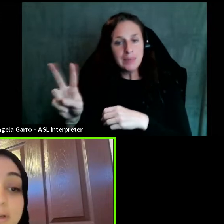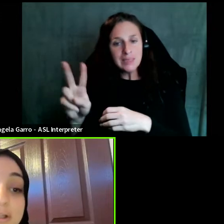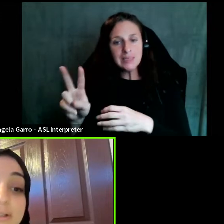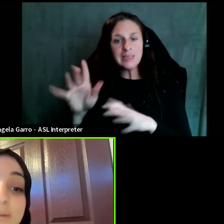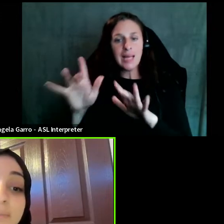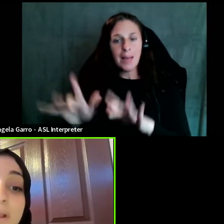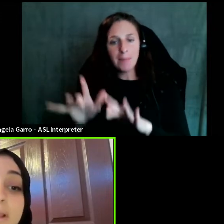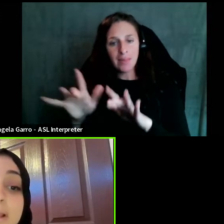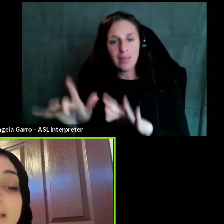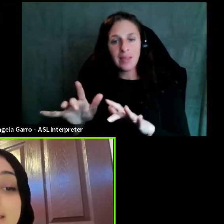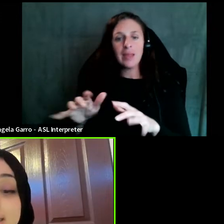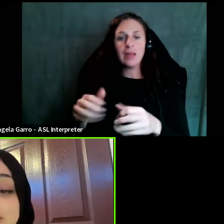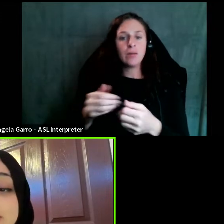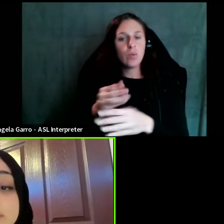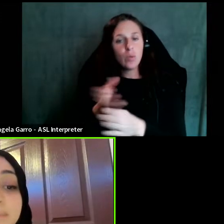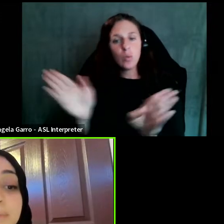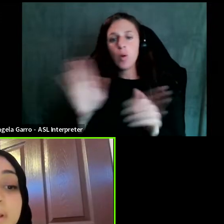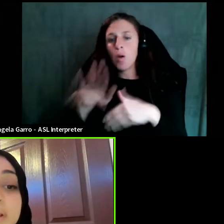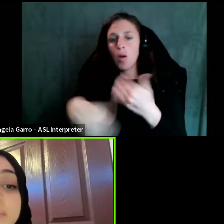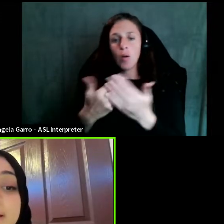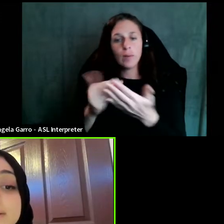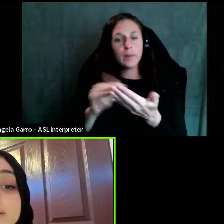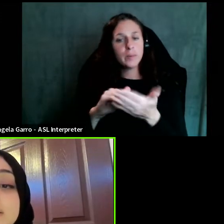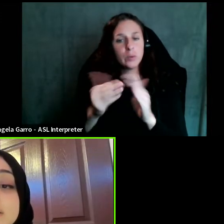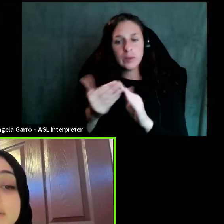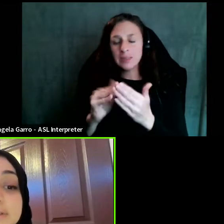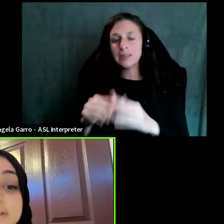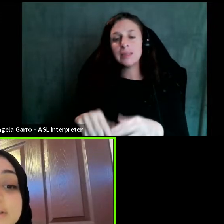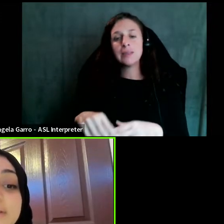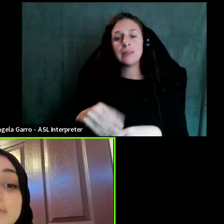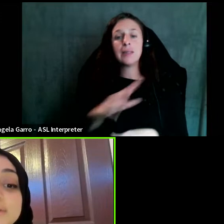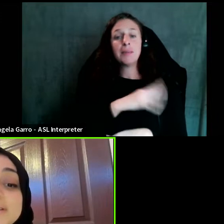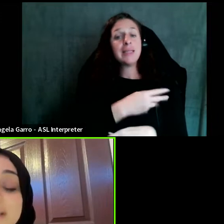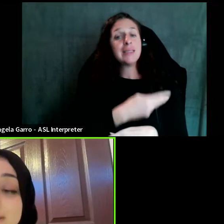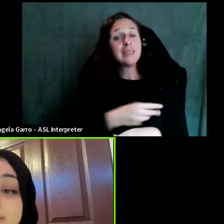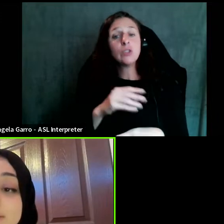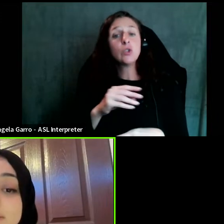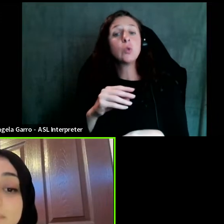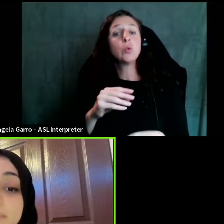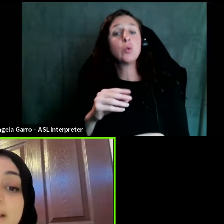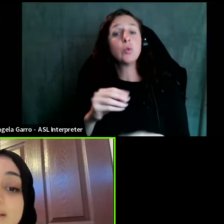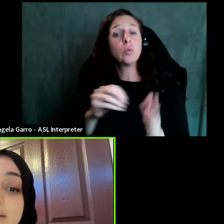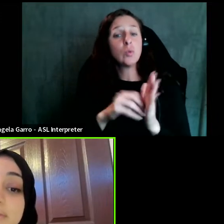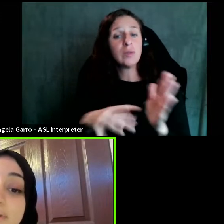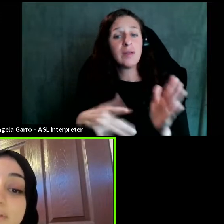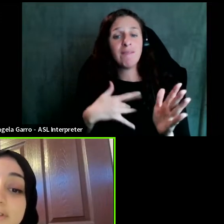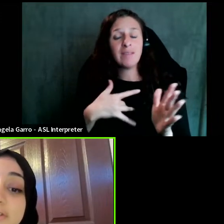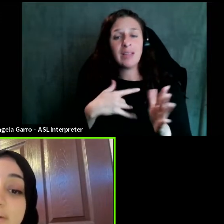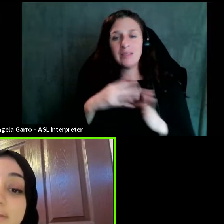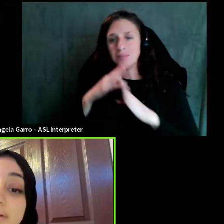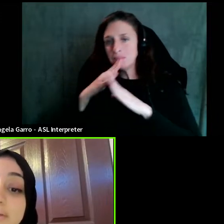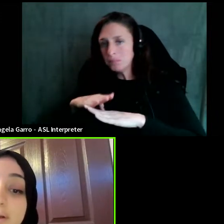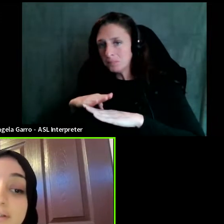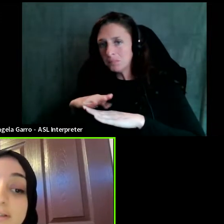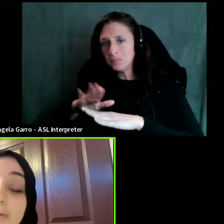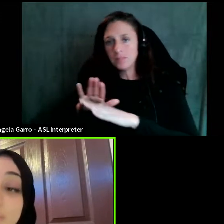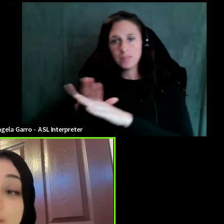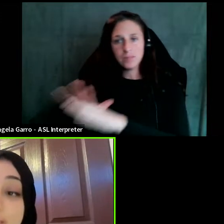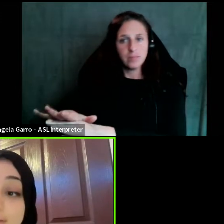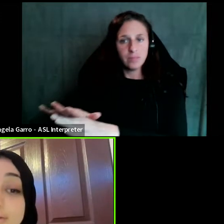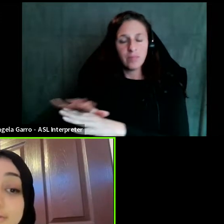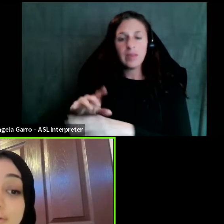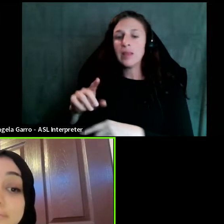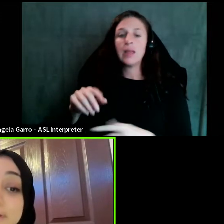all communities. And lastly, Palestinian students feel silenced as they fear that sharing their thoughts